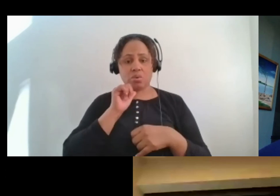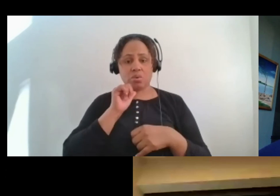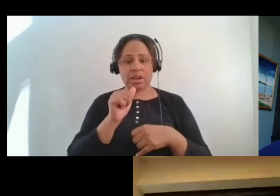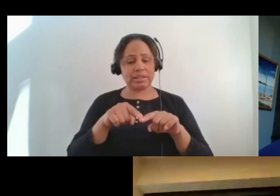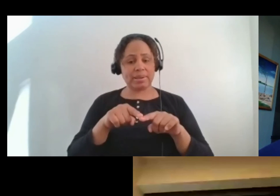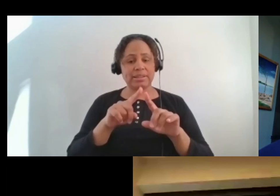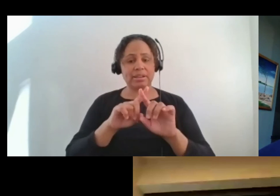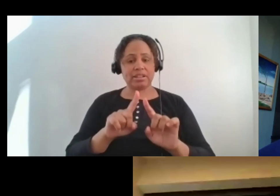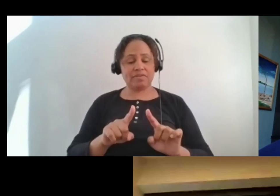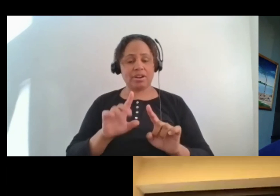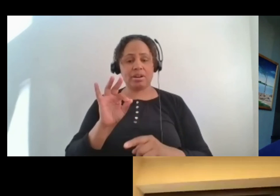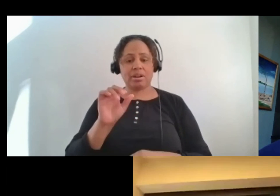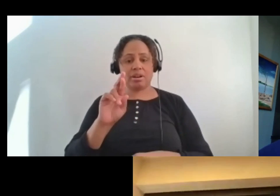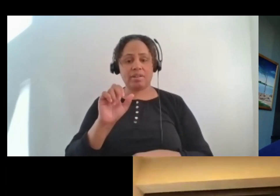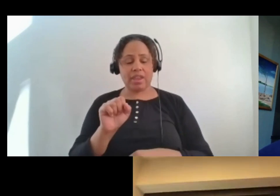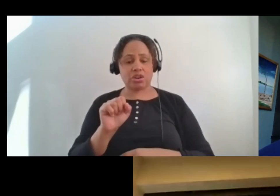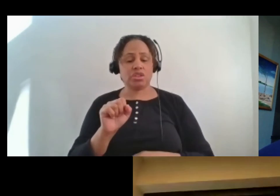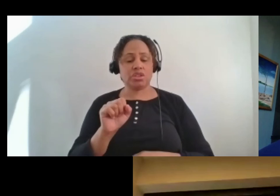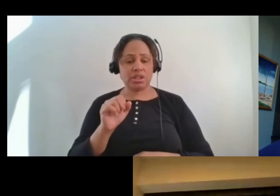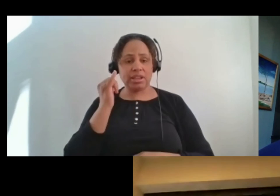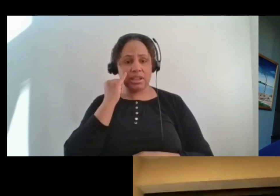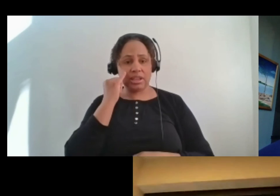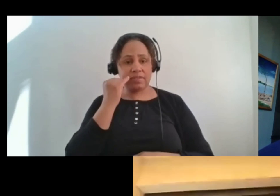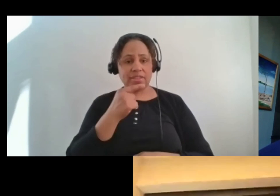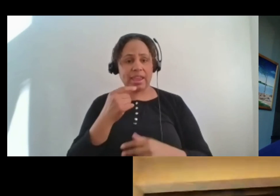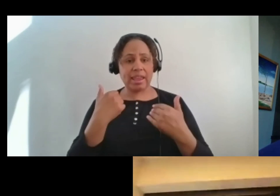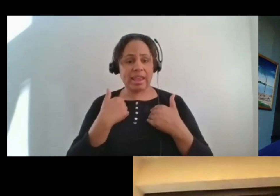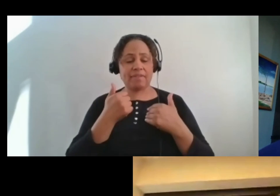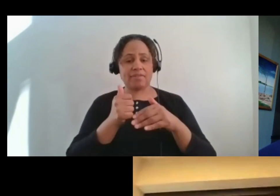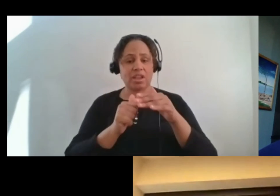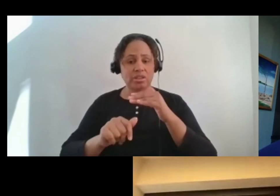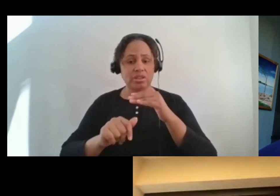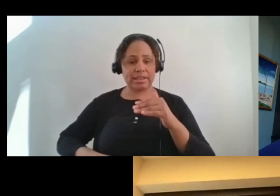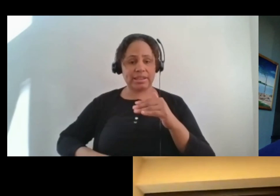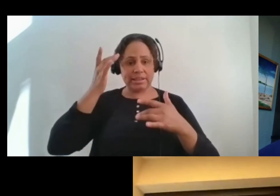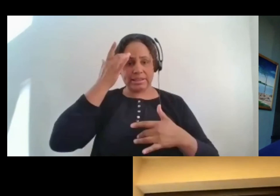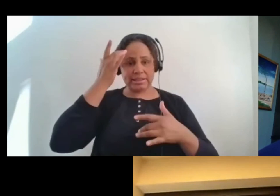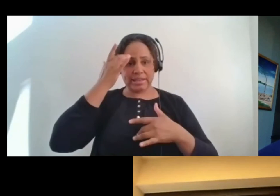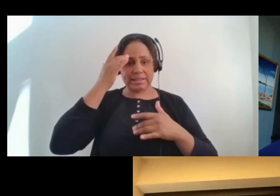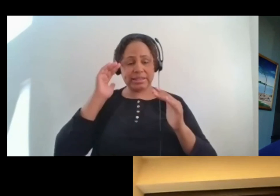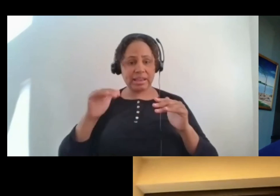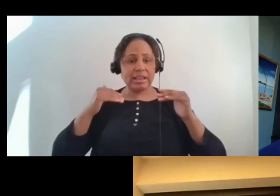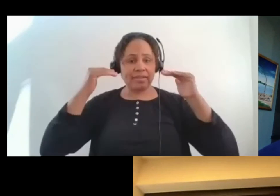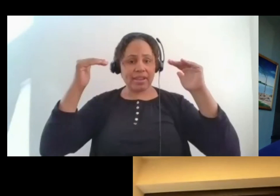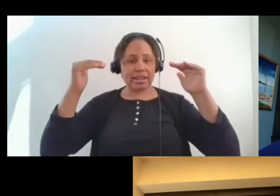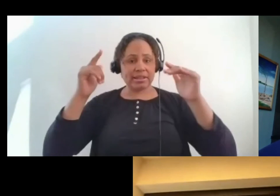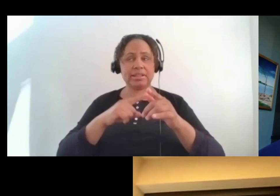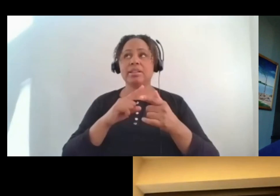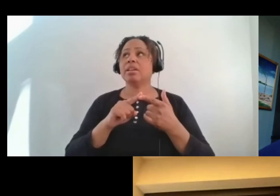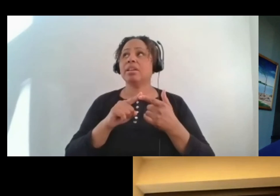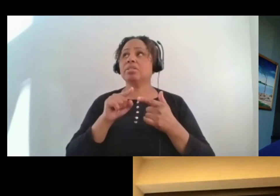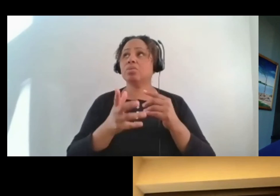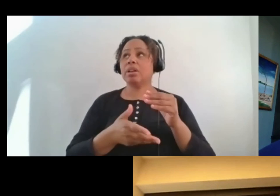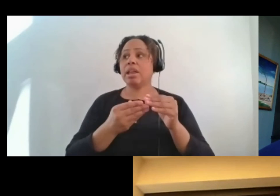factors. If they have underlying kidney disease that's advanced, and then you sprinkle on